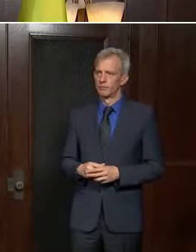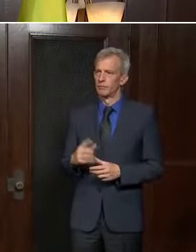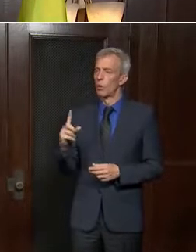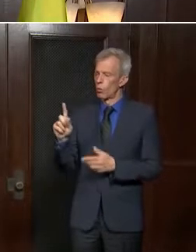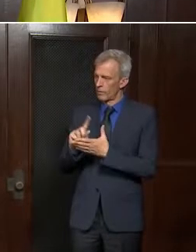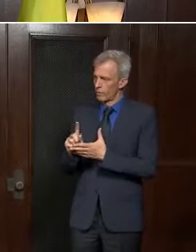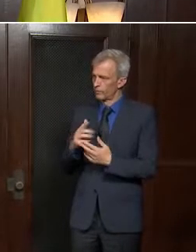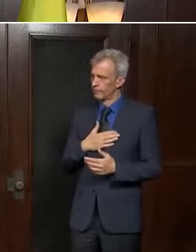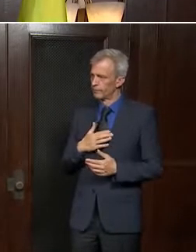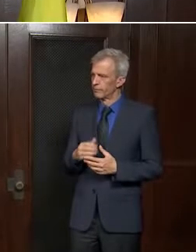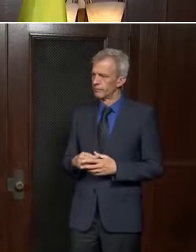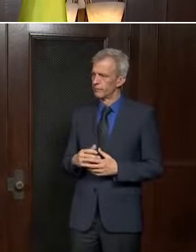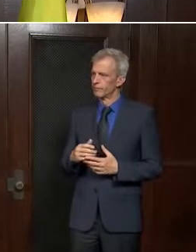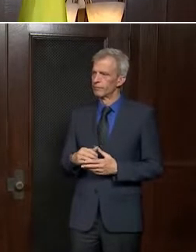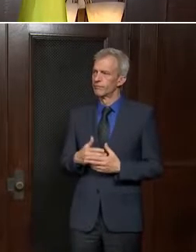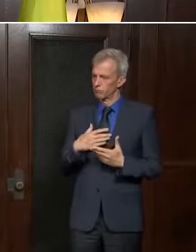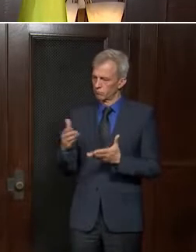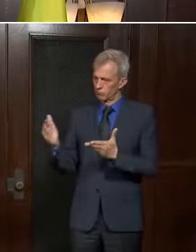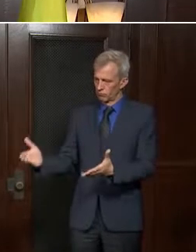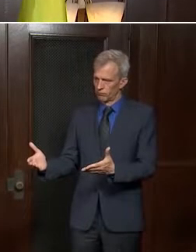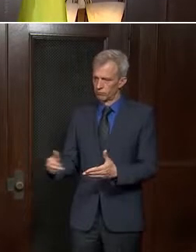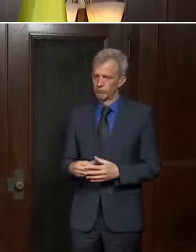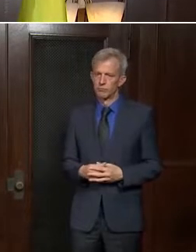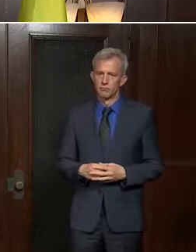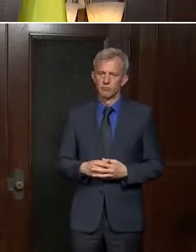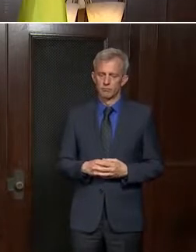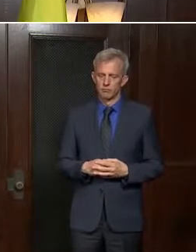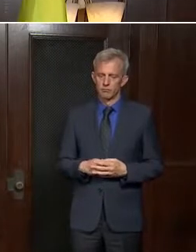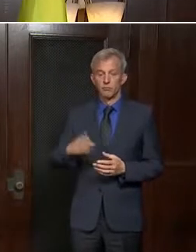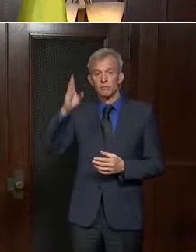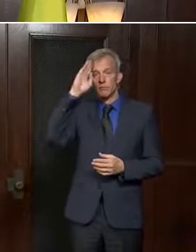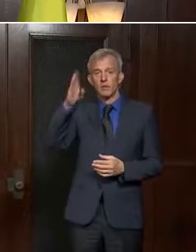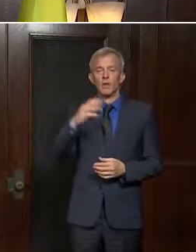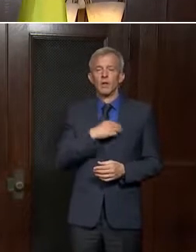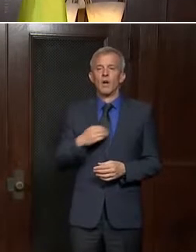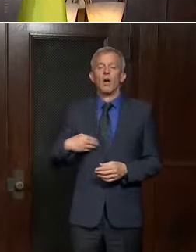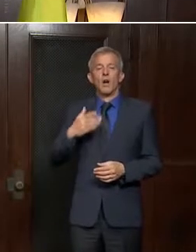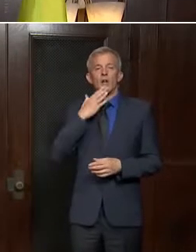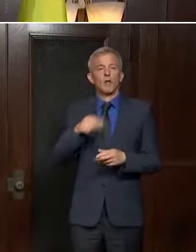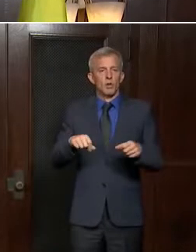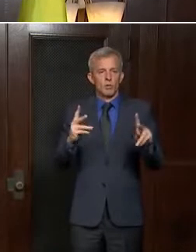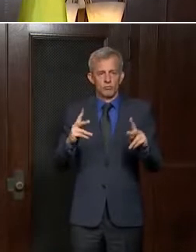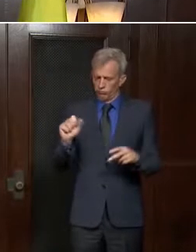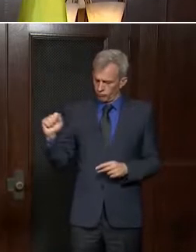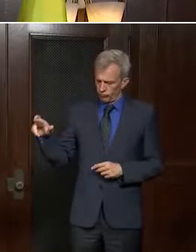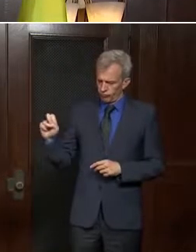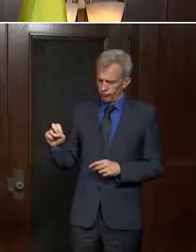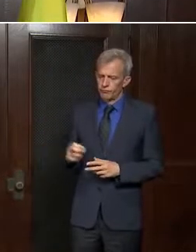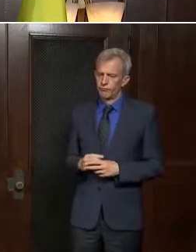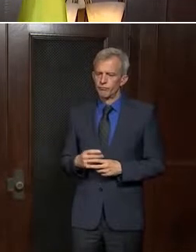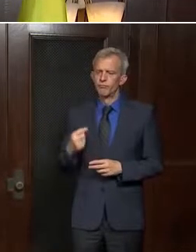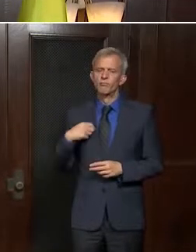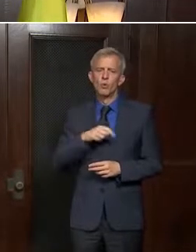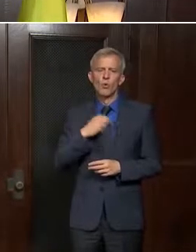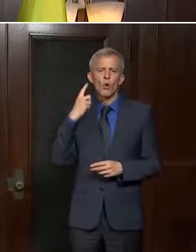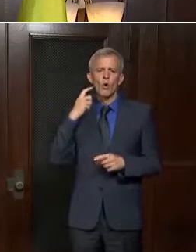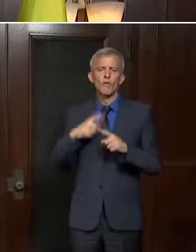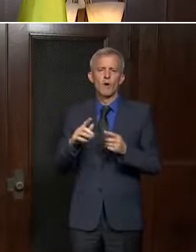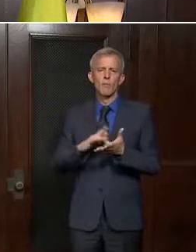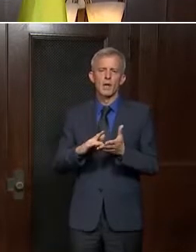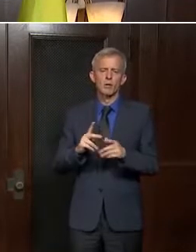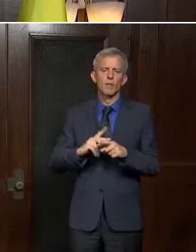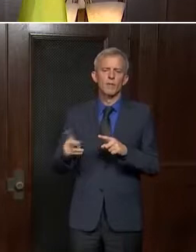moment. Please go ahead. Hey, Mayor, thanks for the opportunity. You bet. We just heard from a healthcare worker